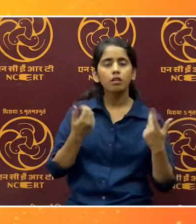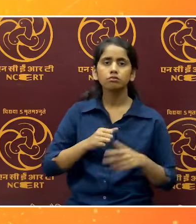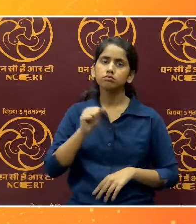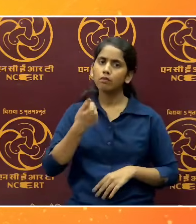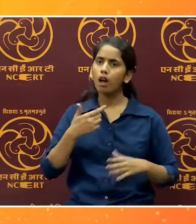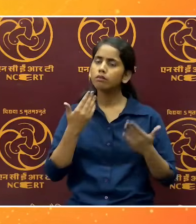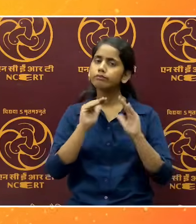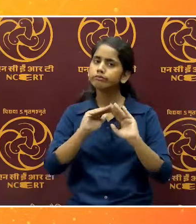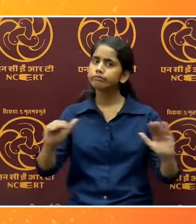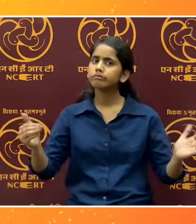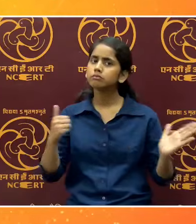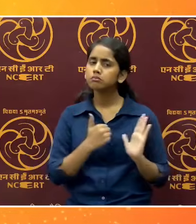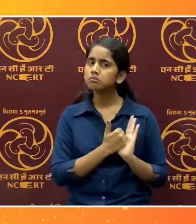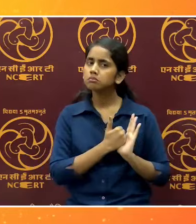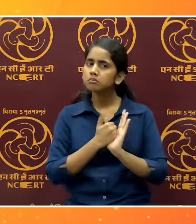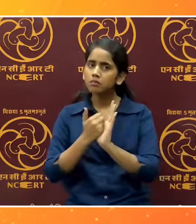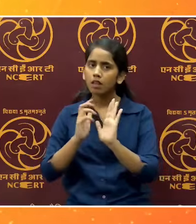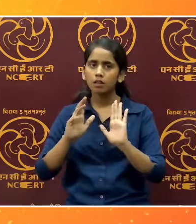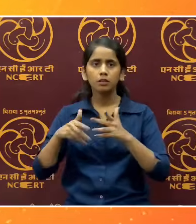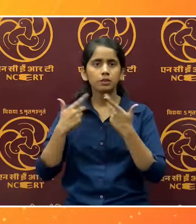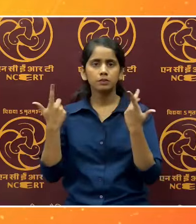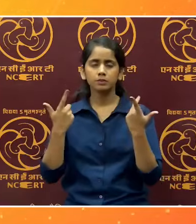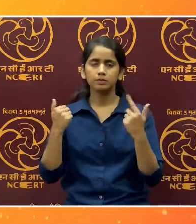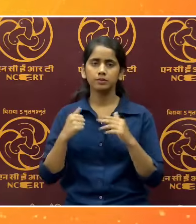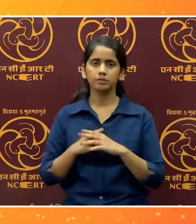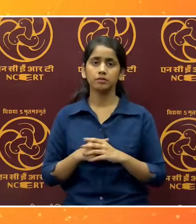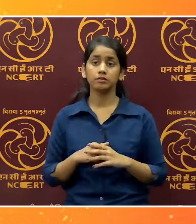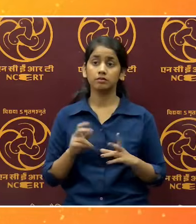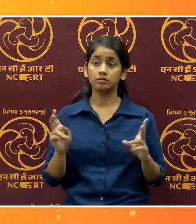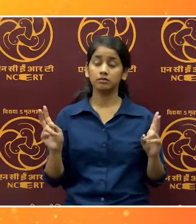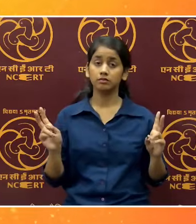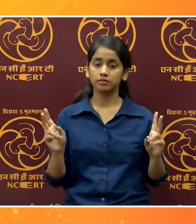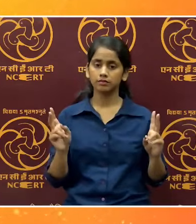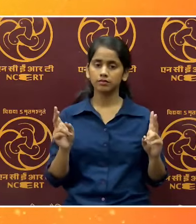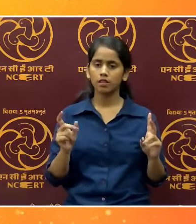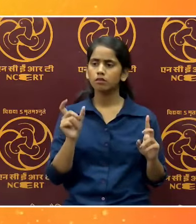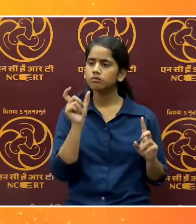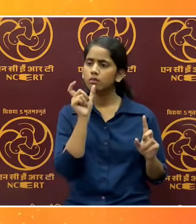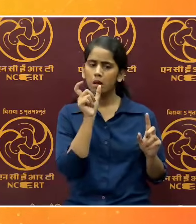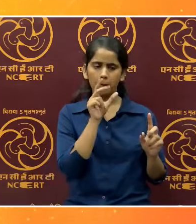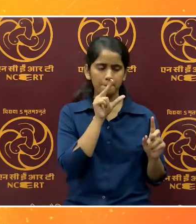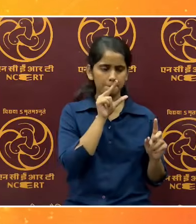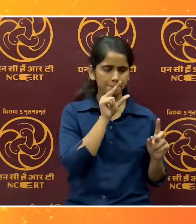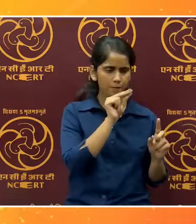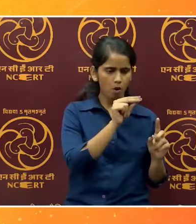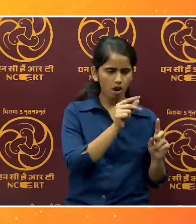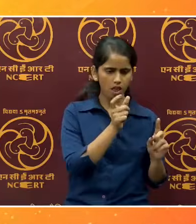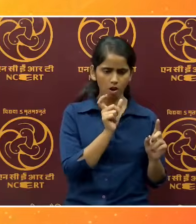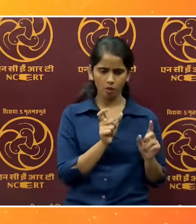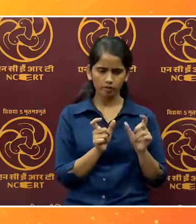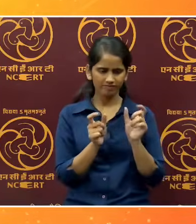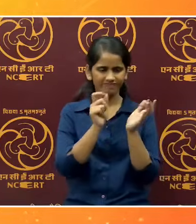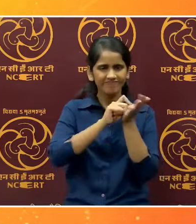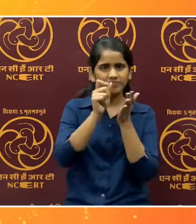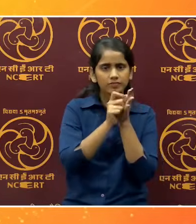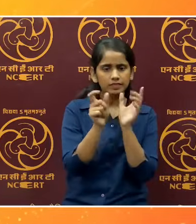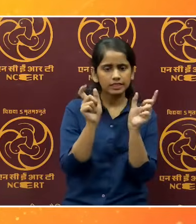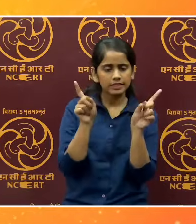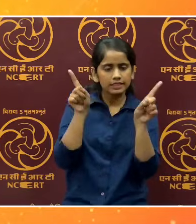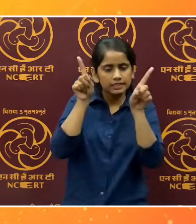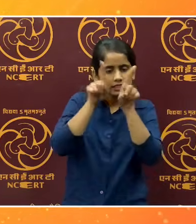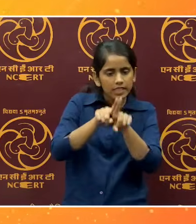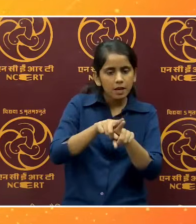help the children. First of all, they will differentiate between the pronunciation, the similar words also, and